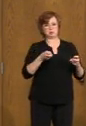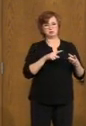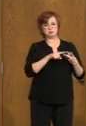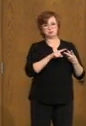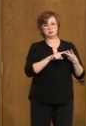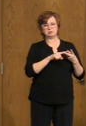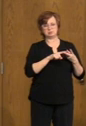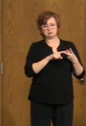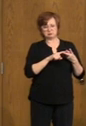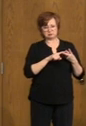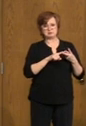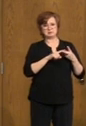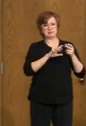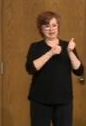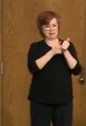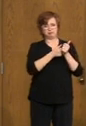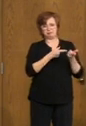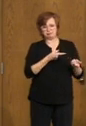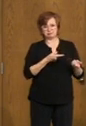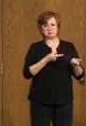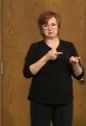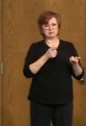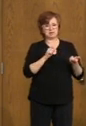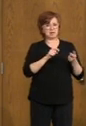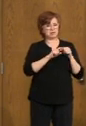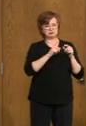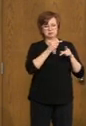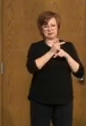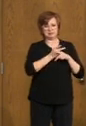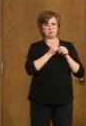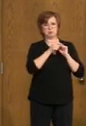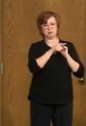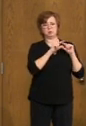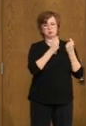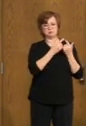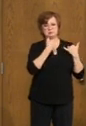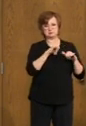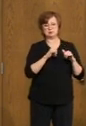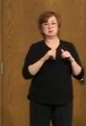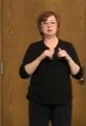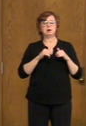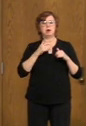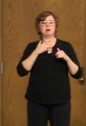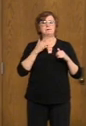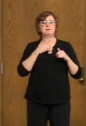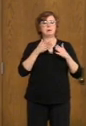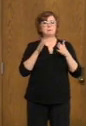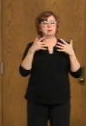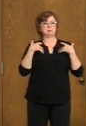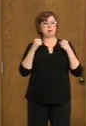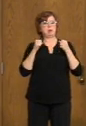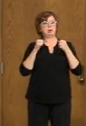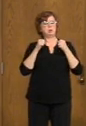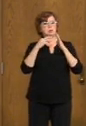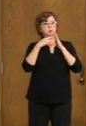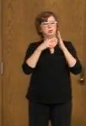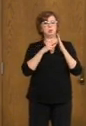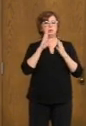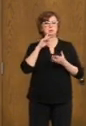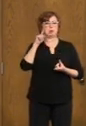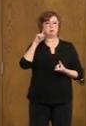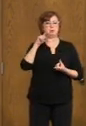start looking at how we relax our public health measures over the summer. Likely that will start happening. And again, I think it remains important